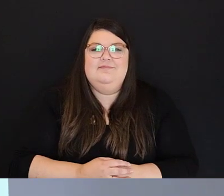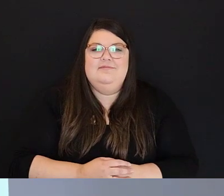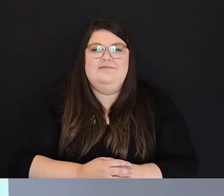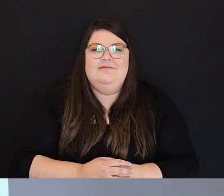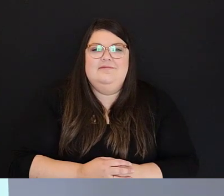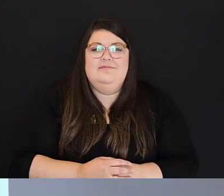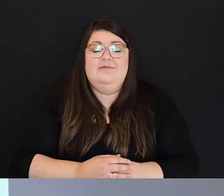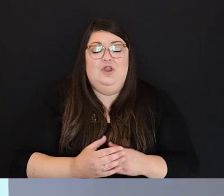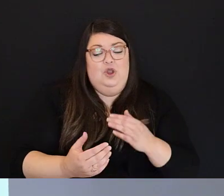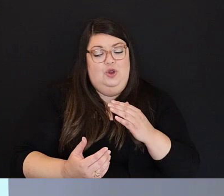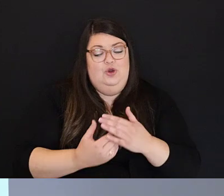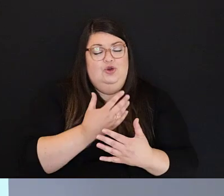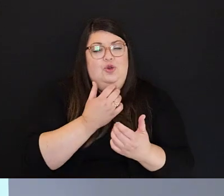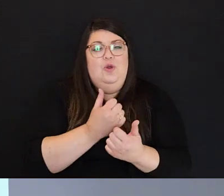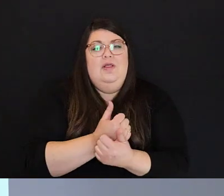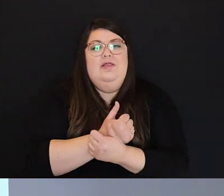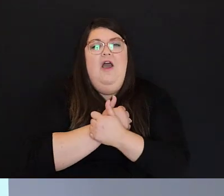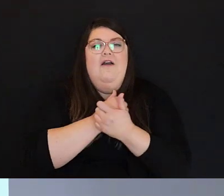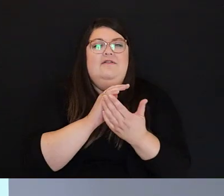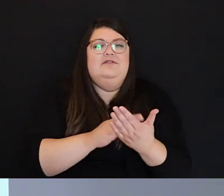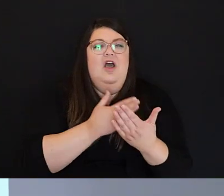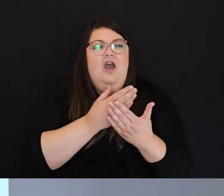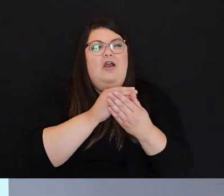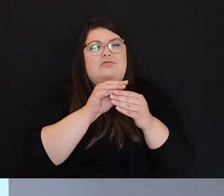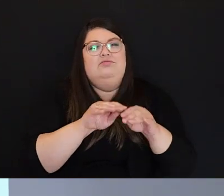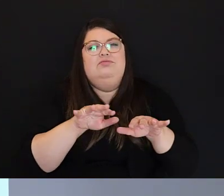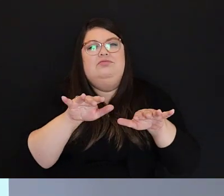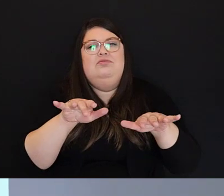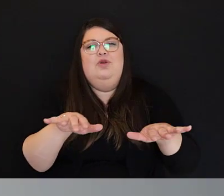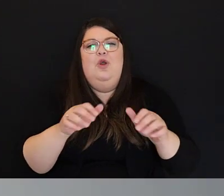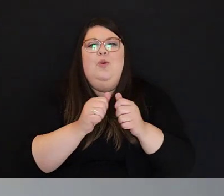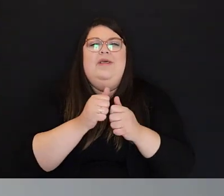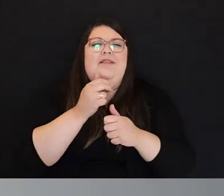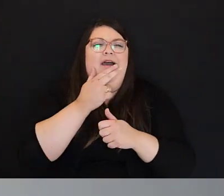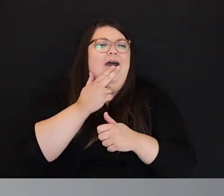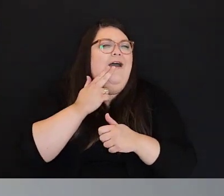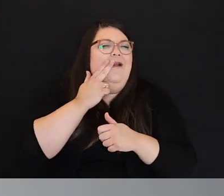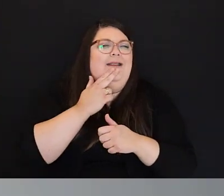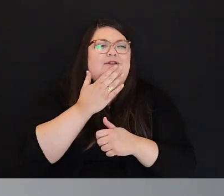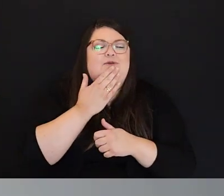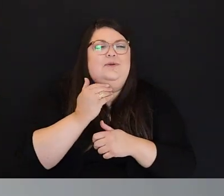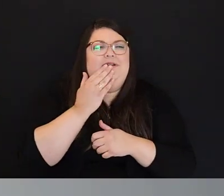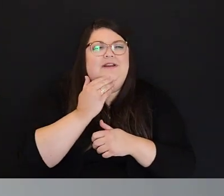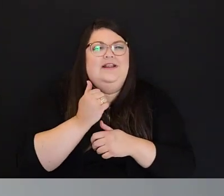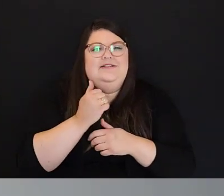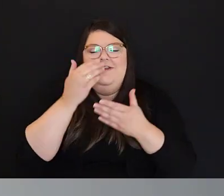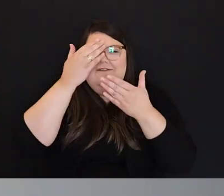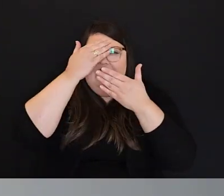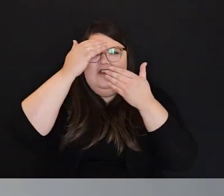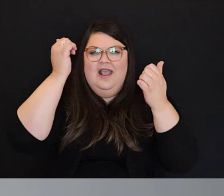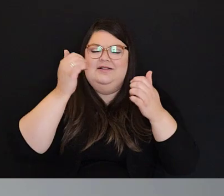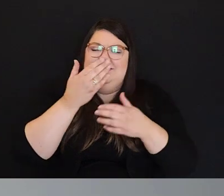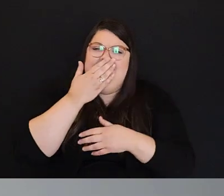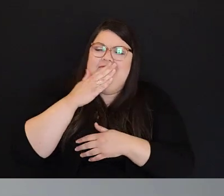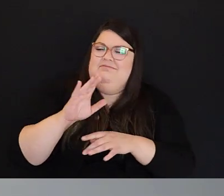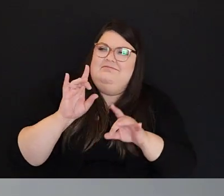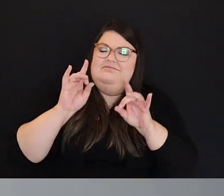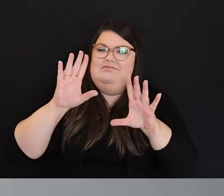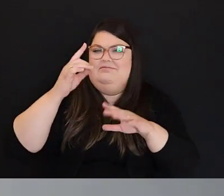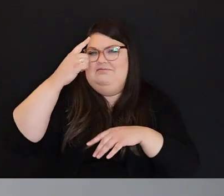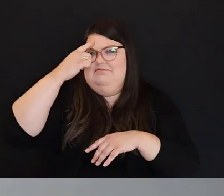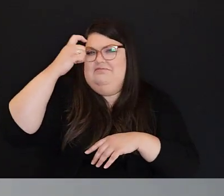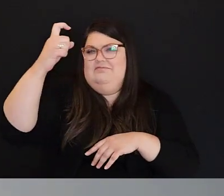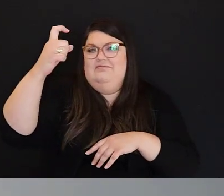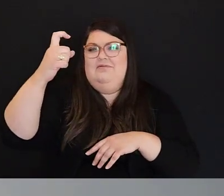A new love song that is draped in honeyed sweetness and forgets the nightmare of tall